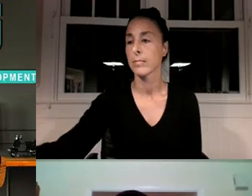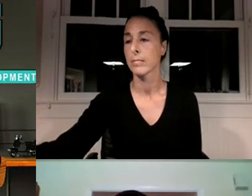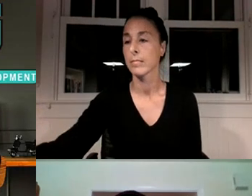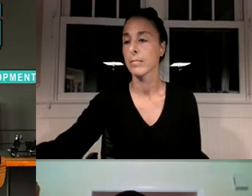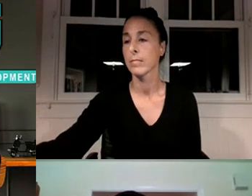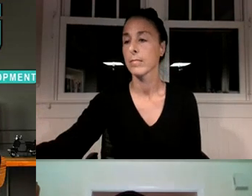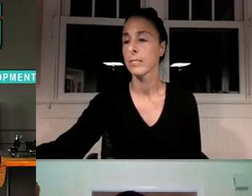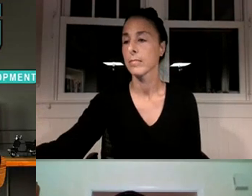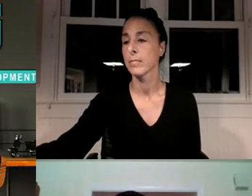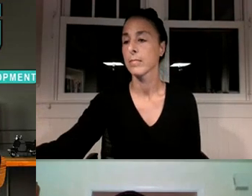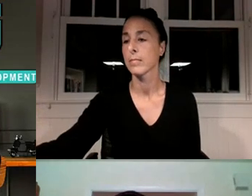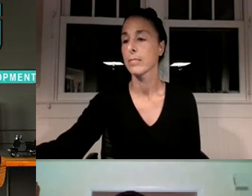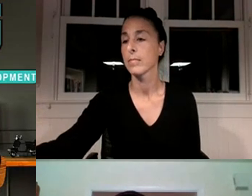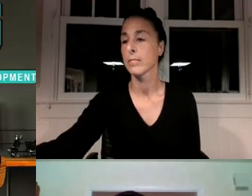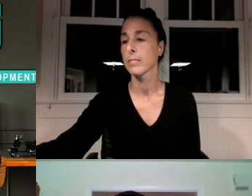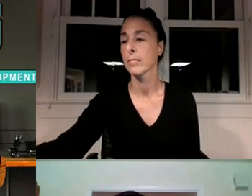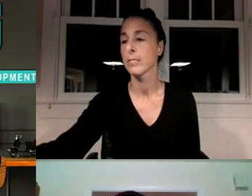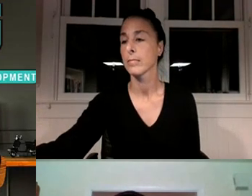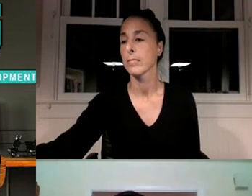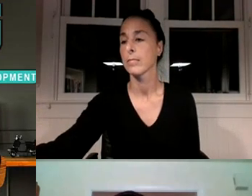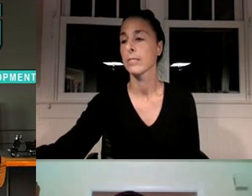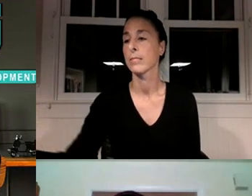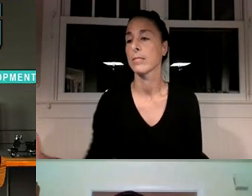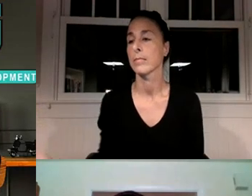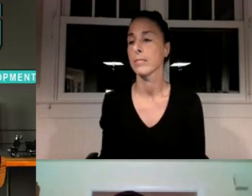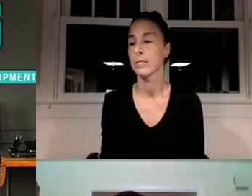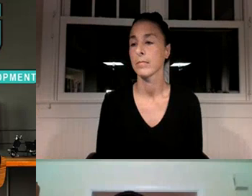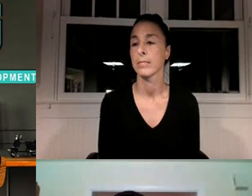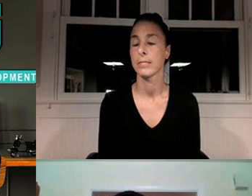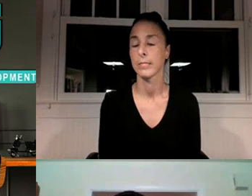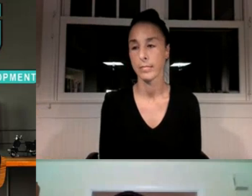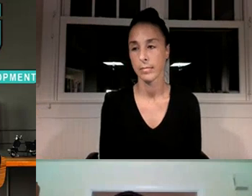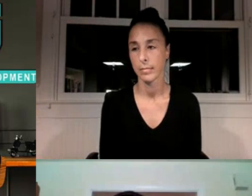approximately 15 to 20 stores plus a grocer. So it's not,